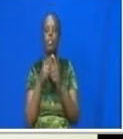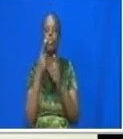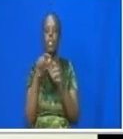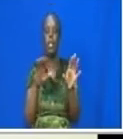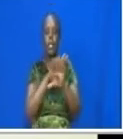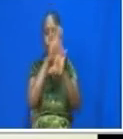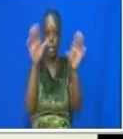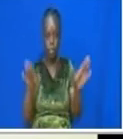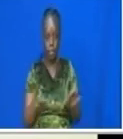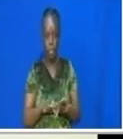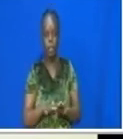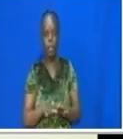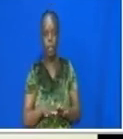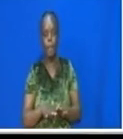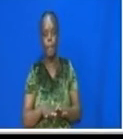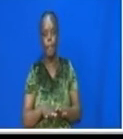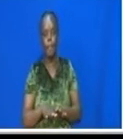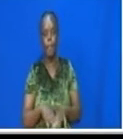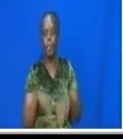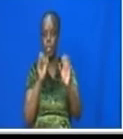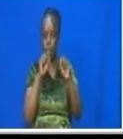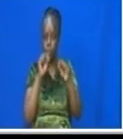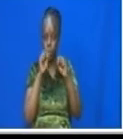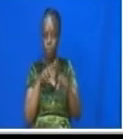adaptation of plants to their environment.